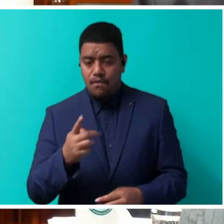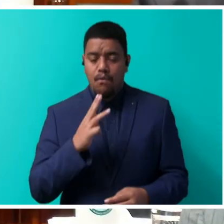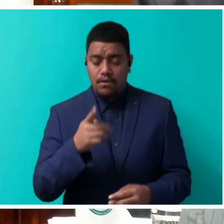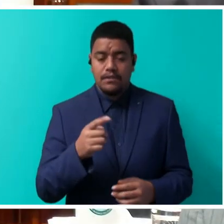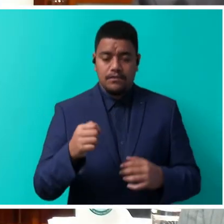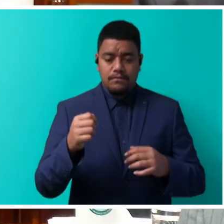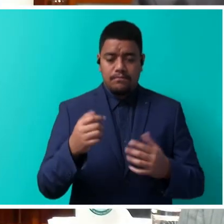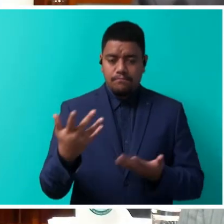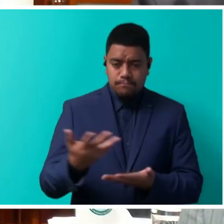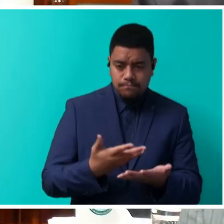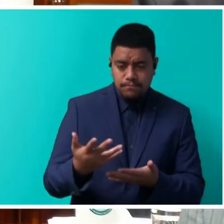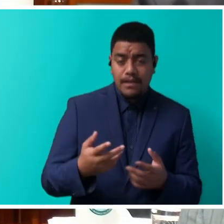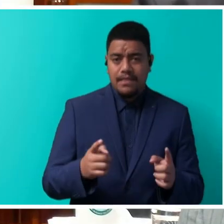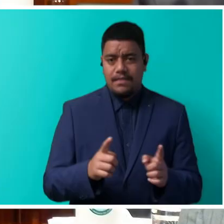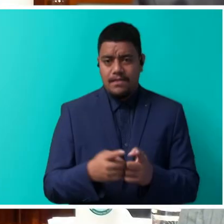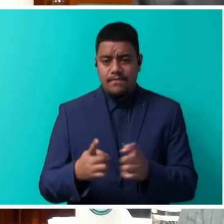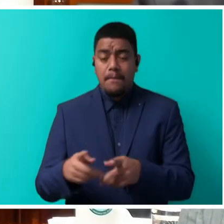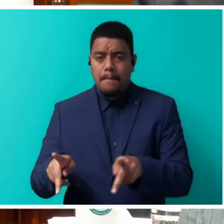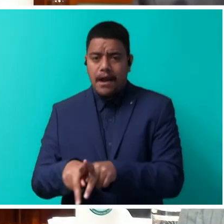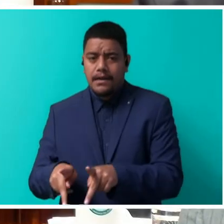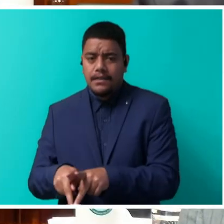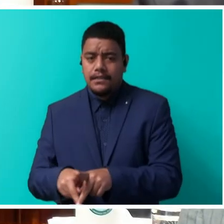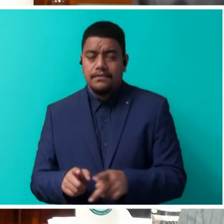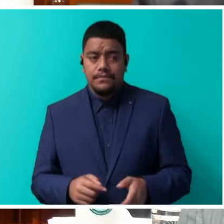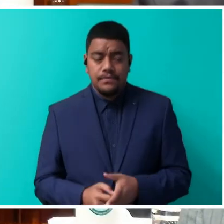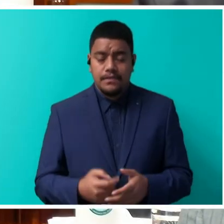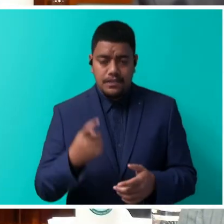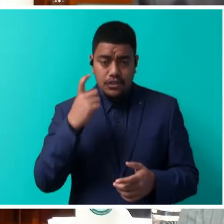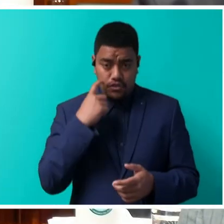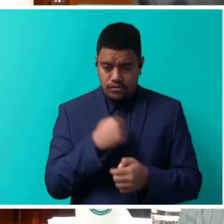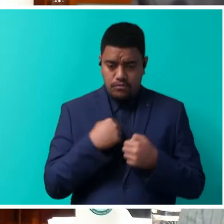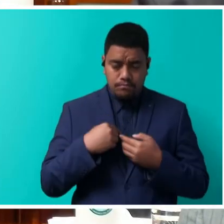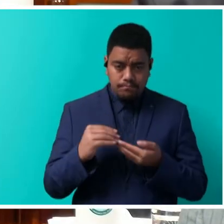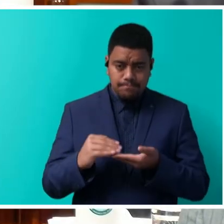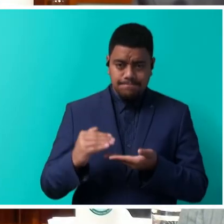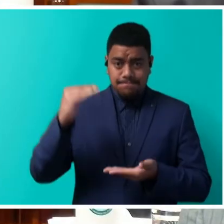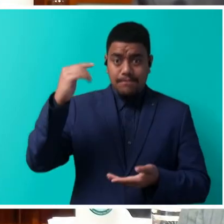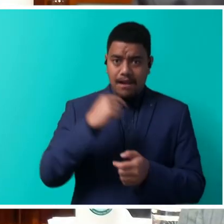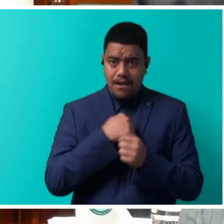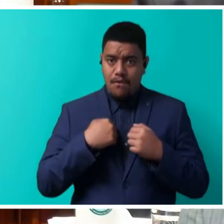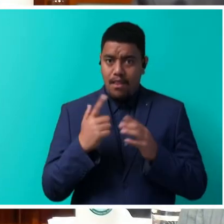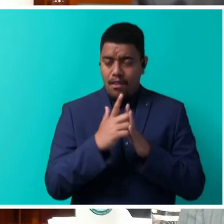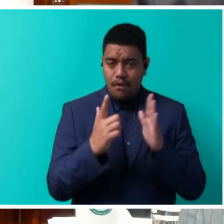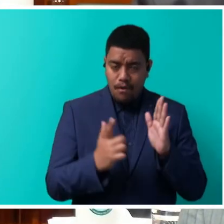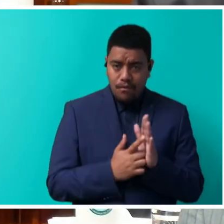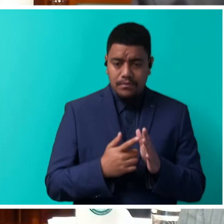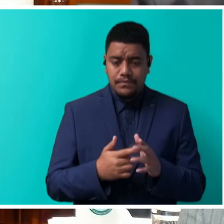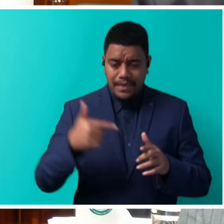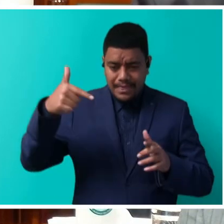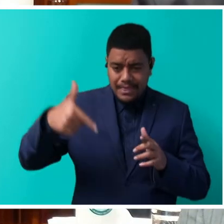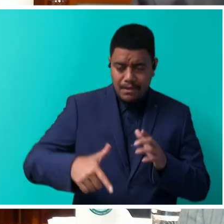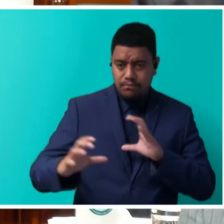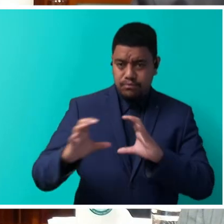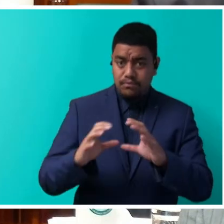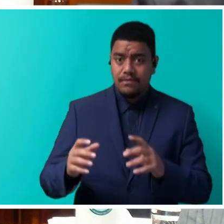strategic engagement with key regional partners, enabling us to advance justice reforms, deepen bilateral